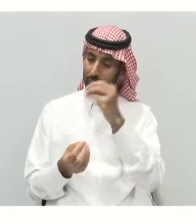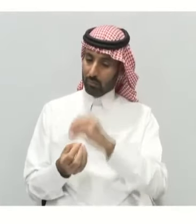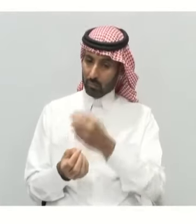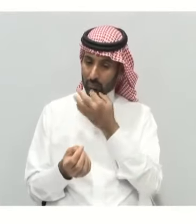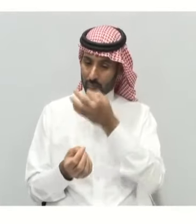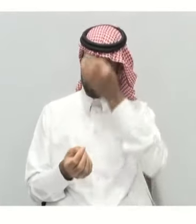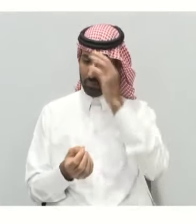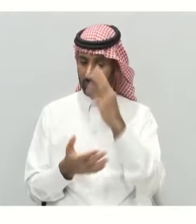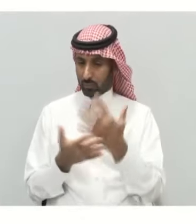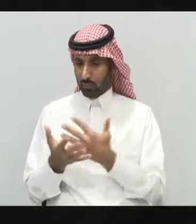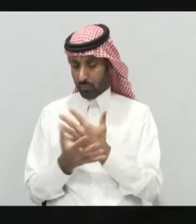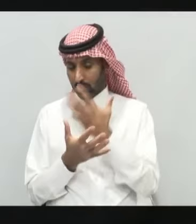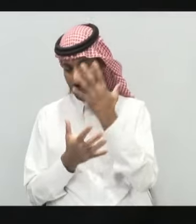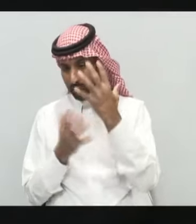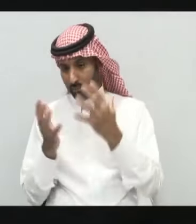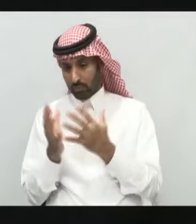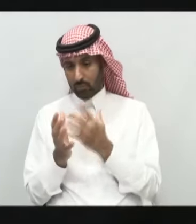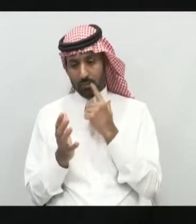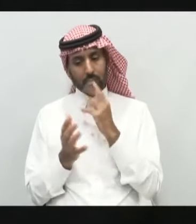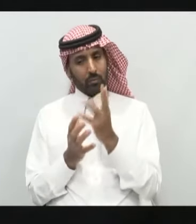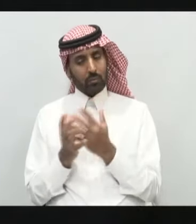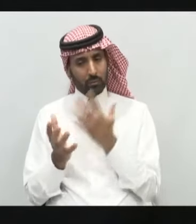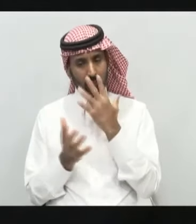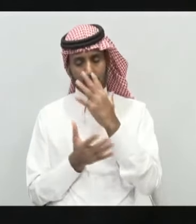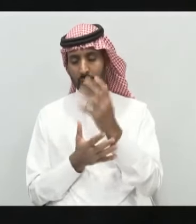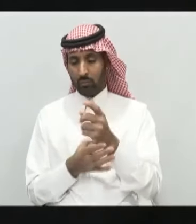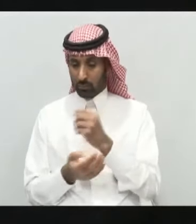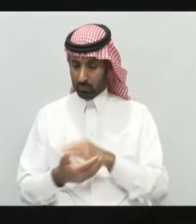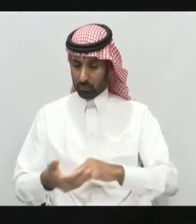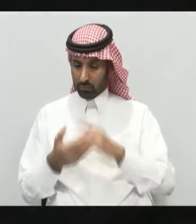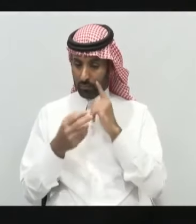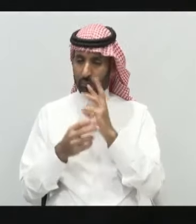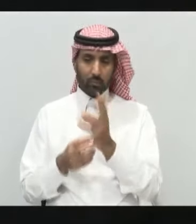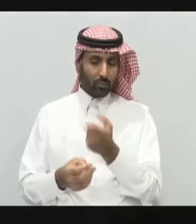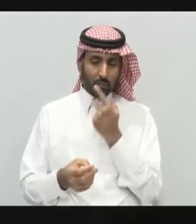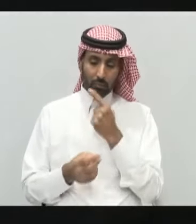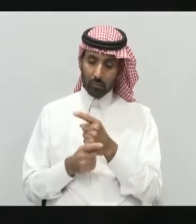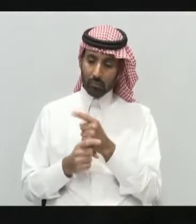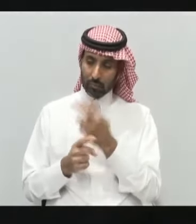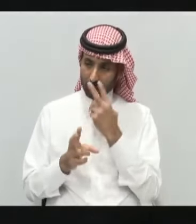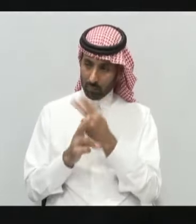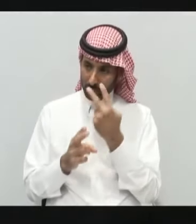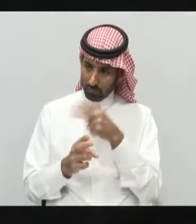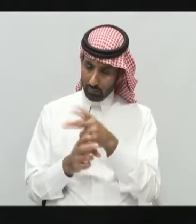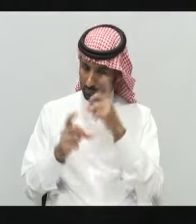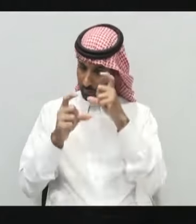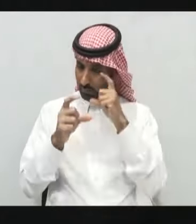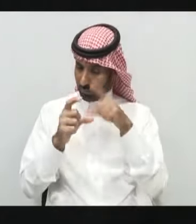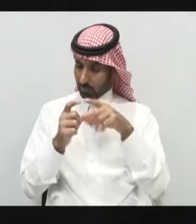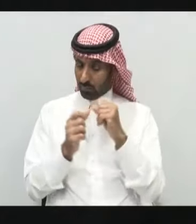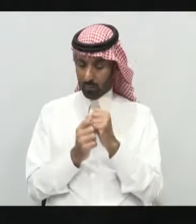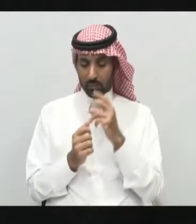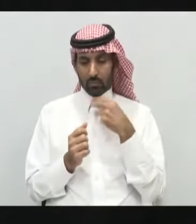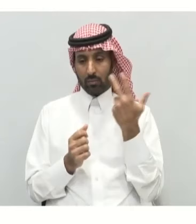So Ahmed is going to describe his teacher. Let's help him out. How? By looking at the picture on